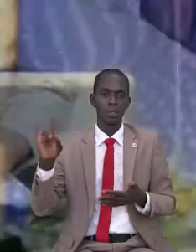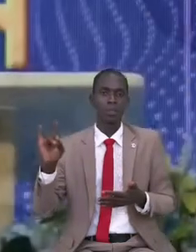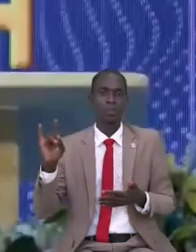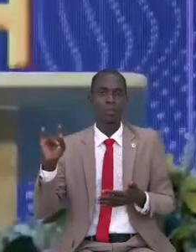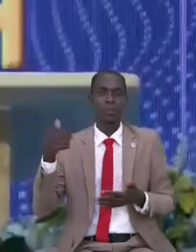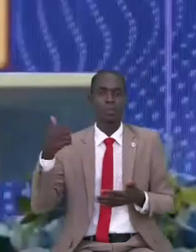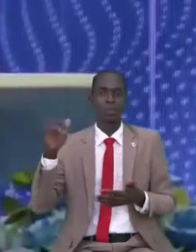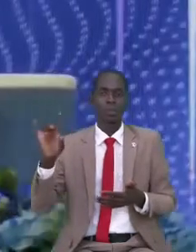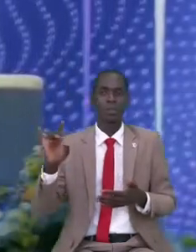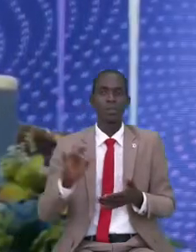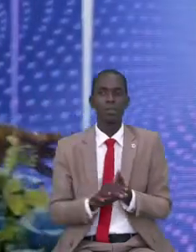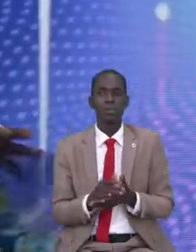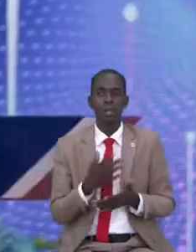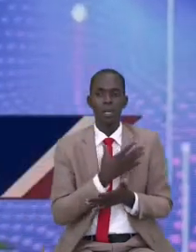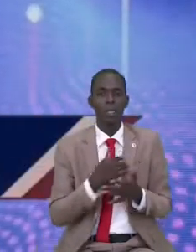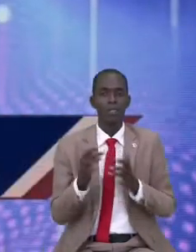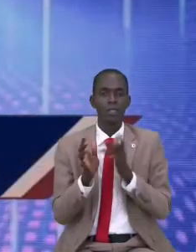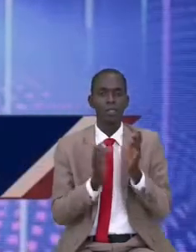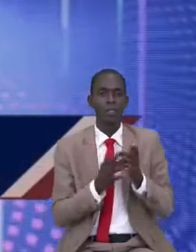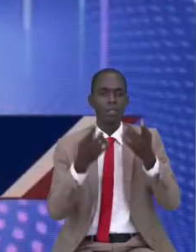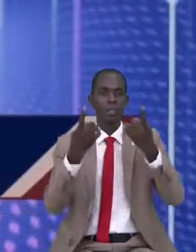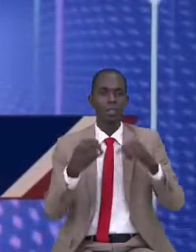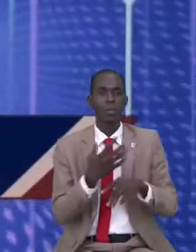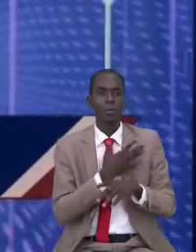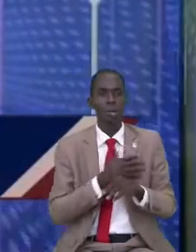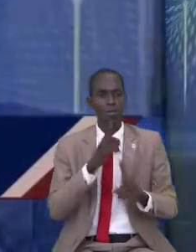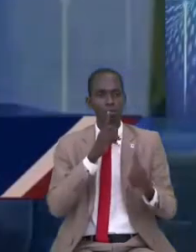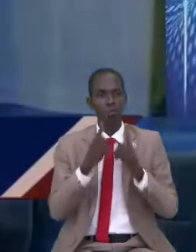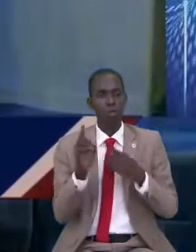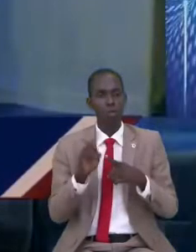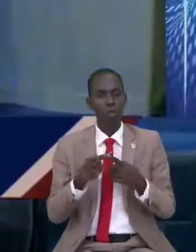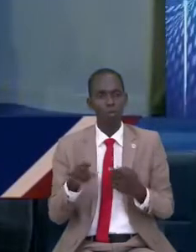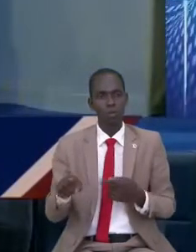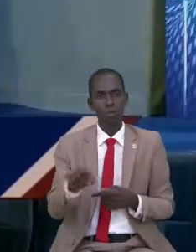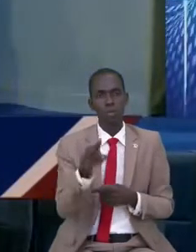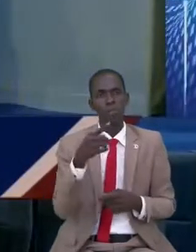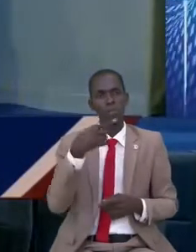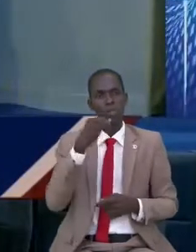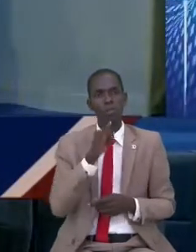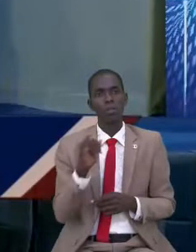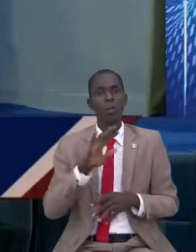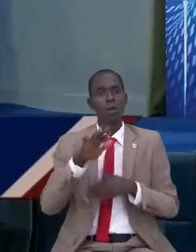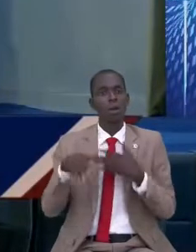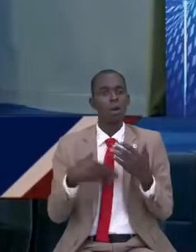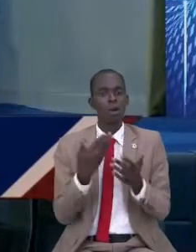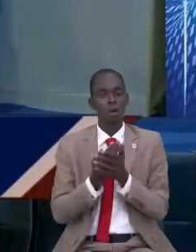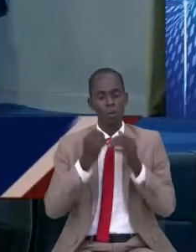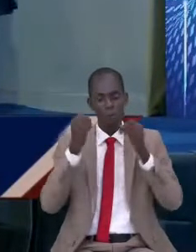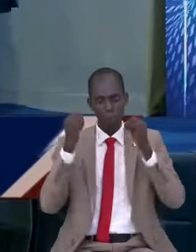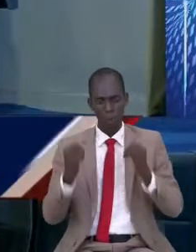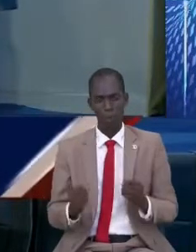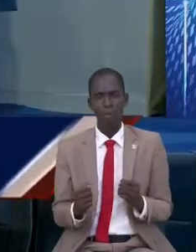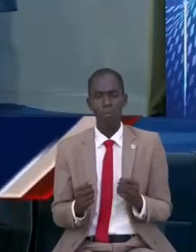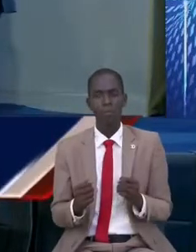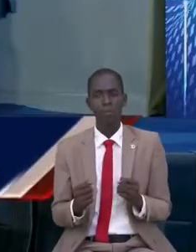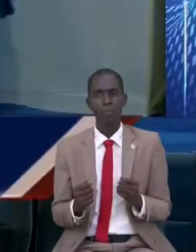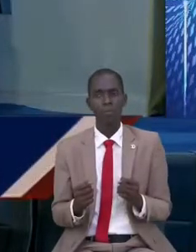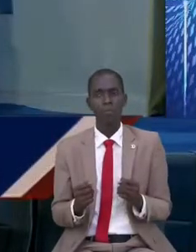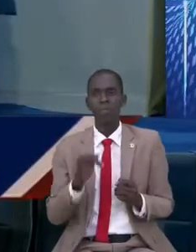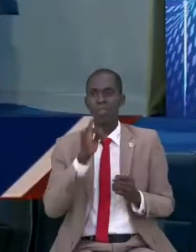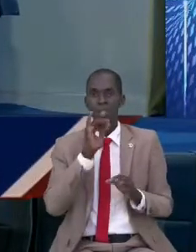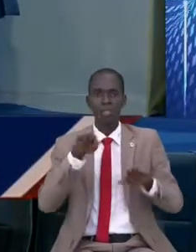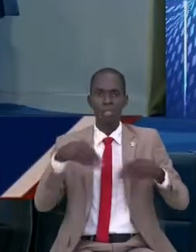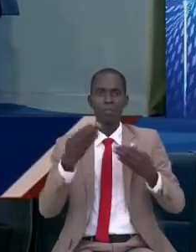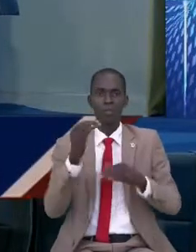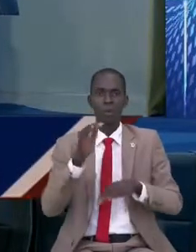It says, and Jesus came and spake unto them, saying, all power is